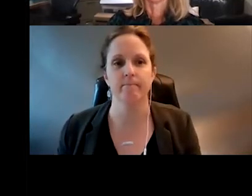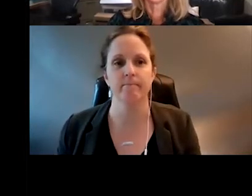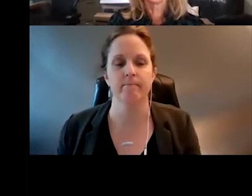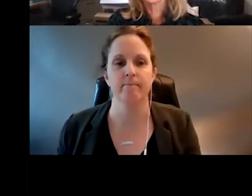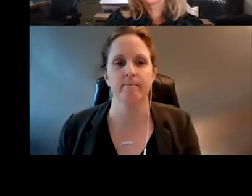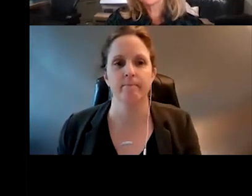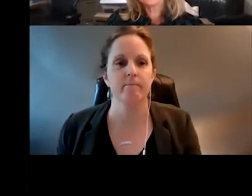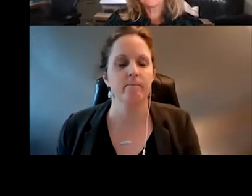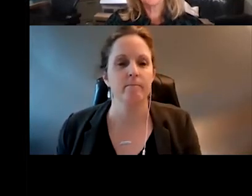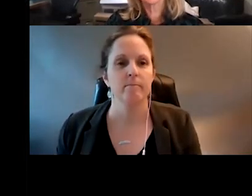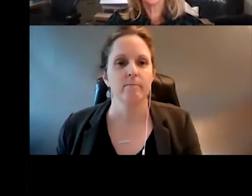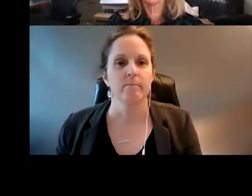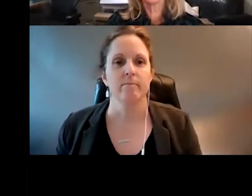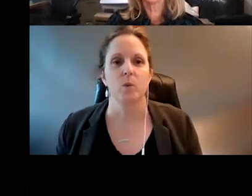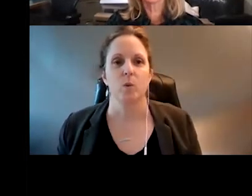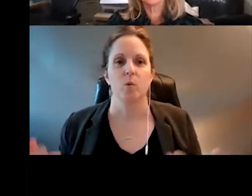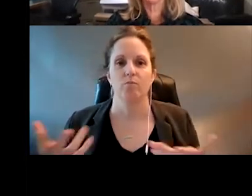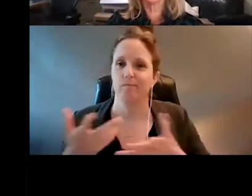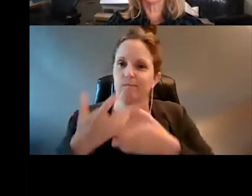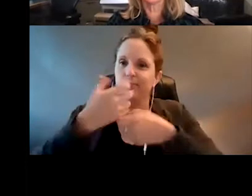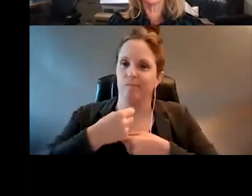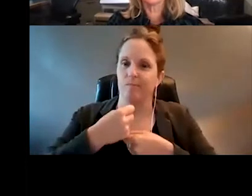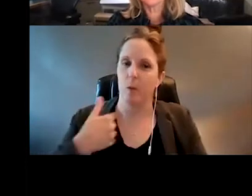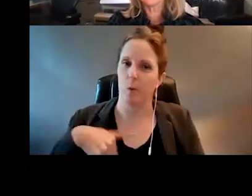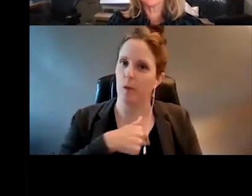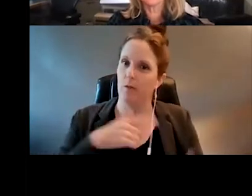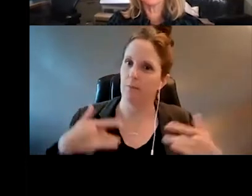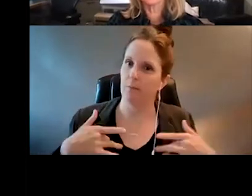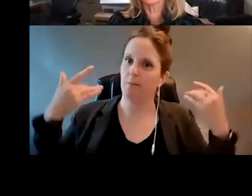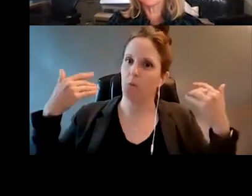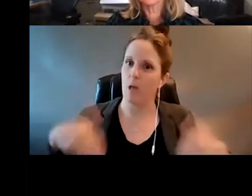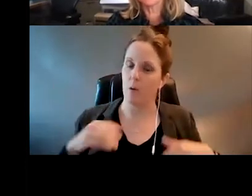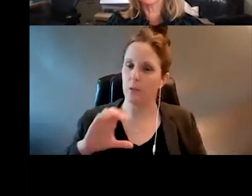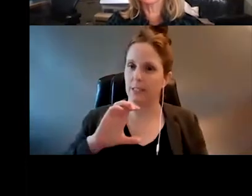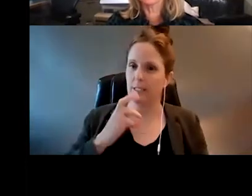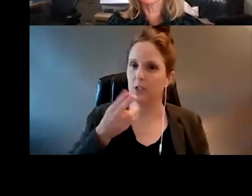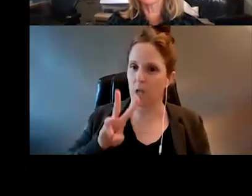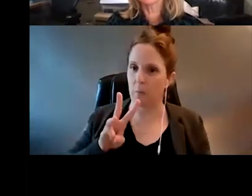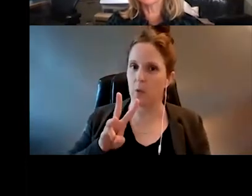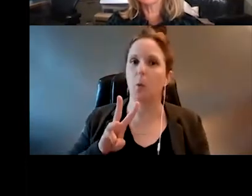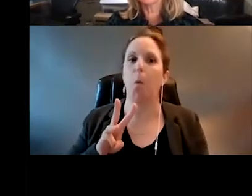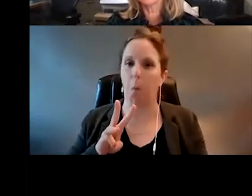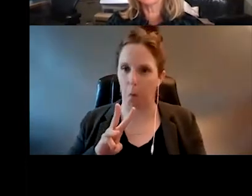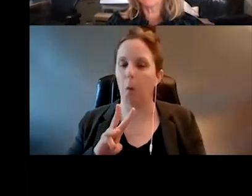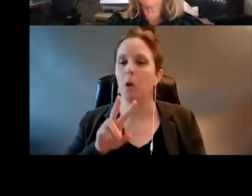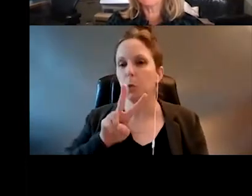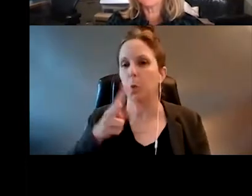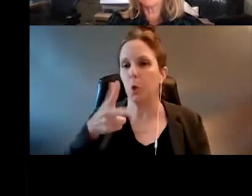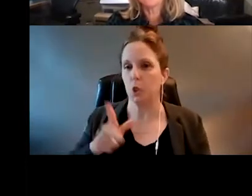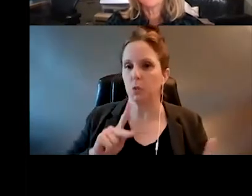CHW intervention to not only increase use of medications, but to make them more effective, significantly more